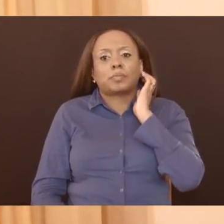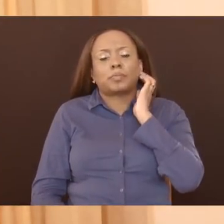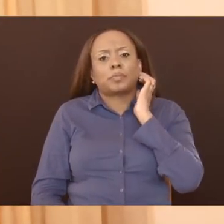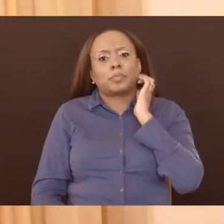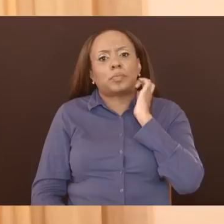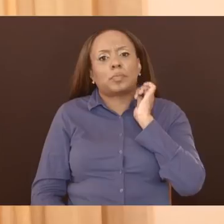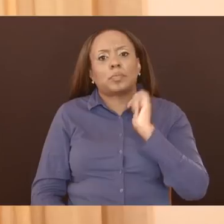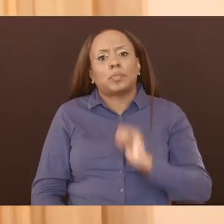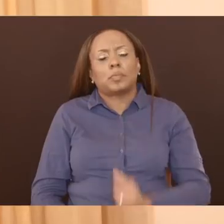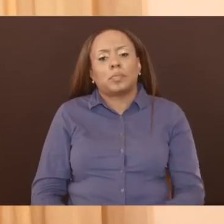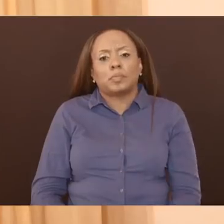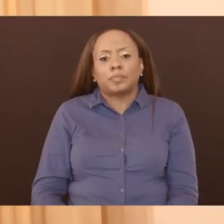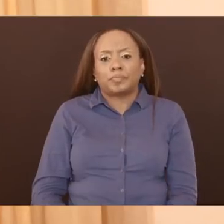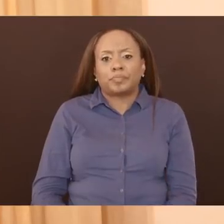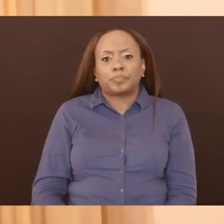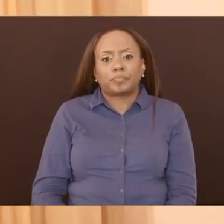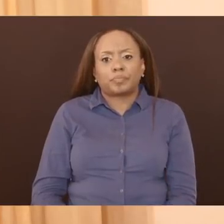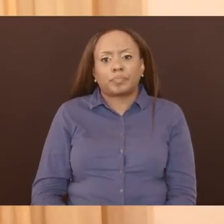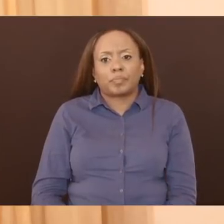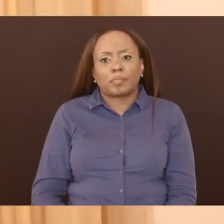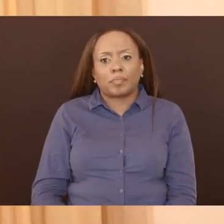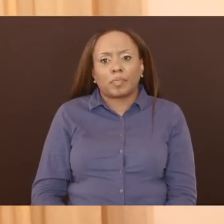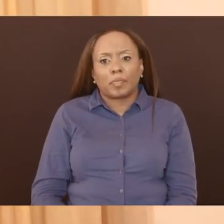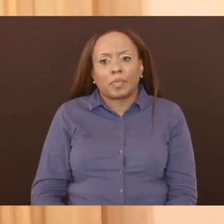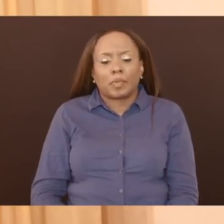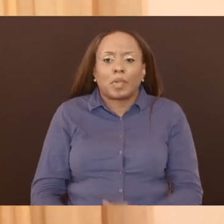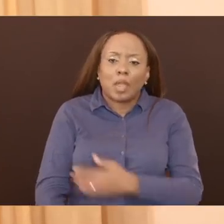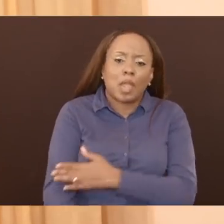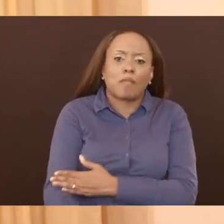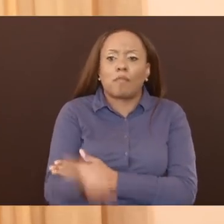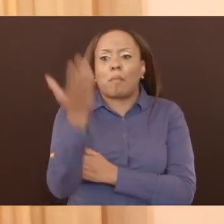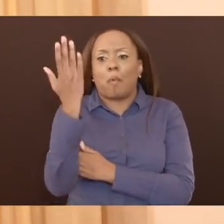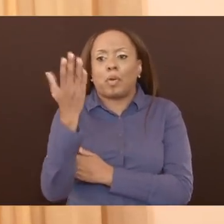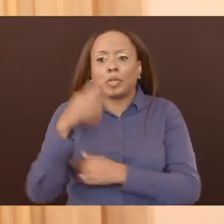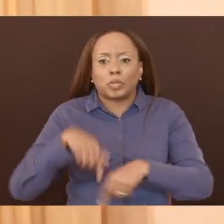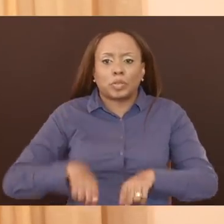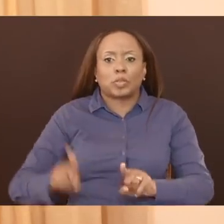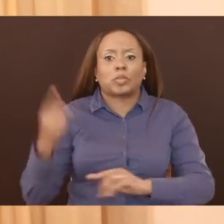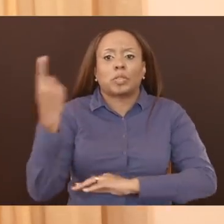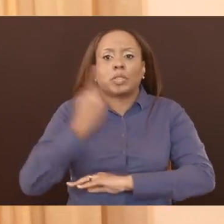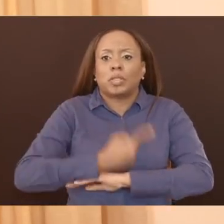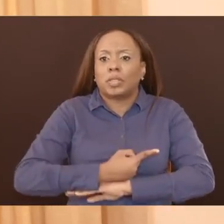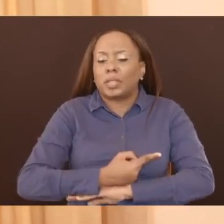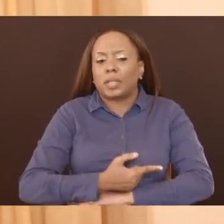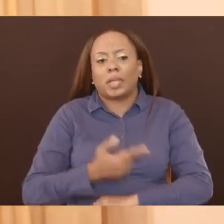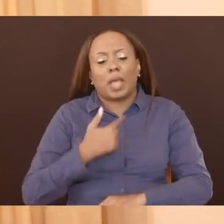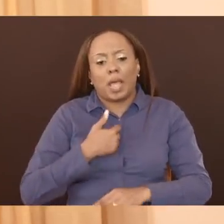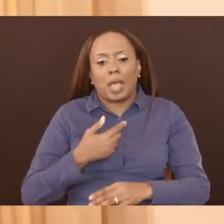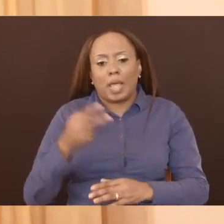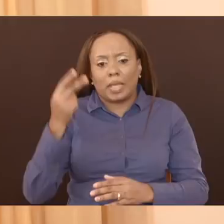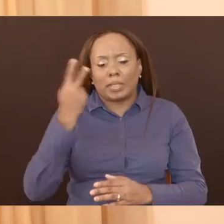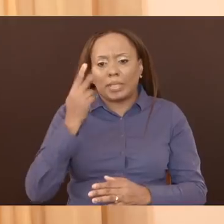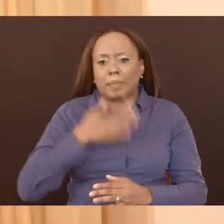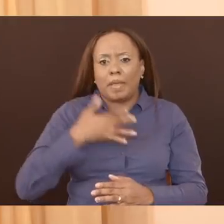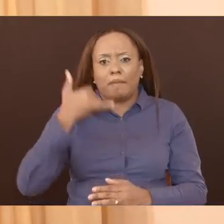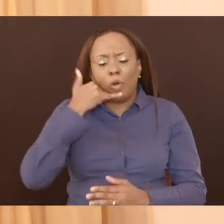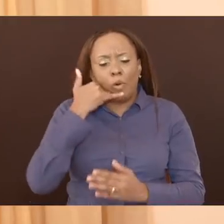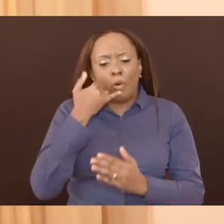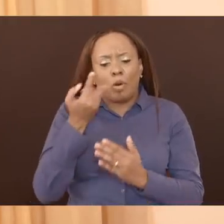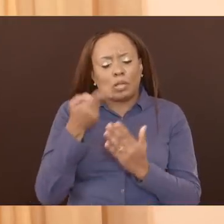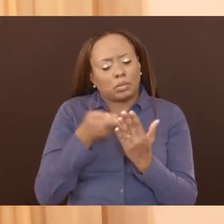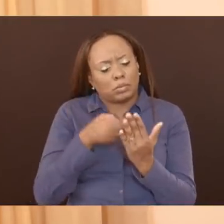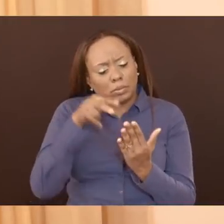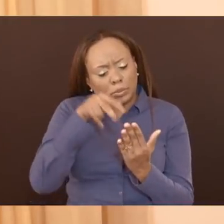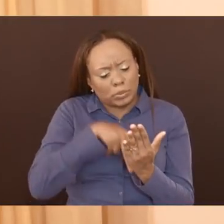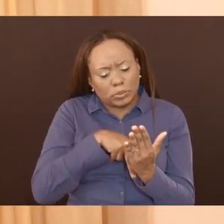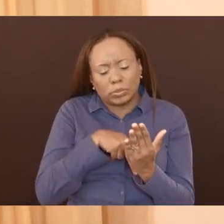messages that come to me on a morning and throughout the day when a person is intubated or when we lose a person or about